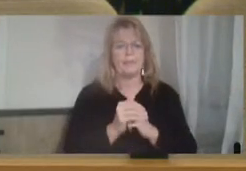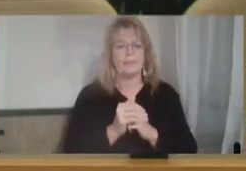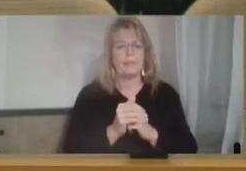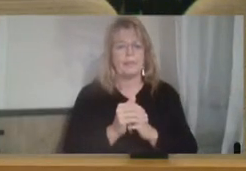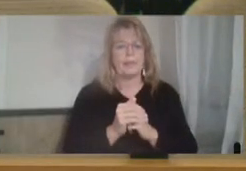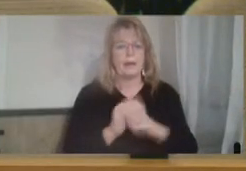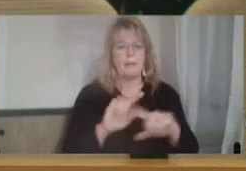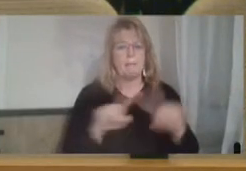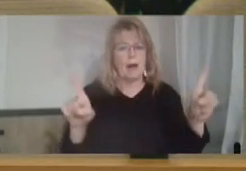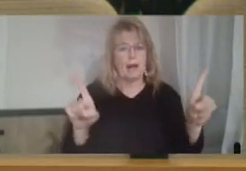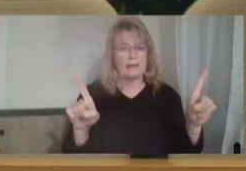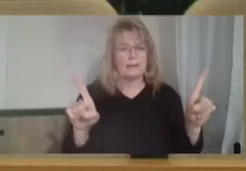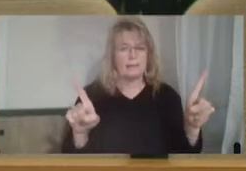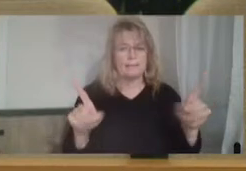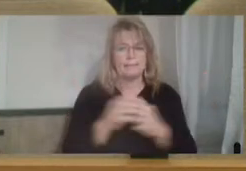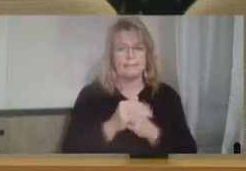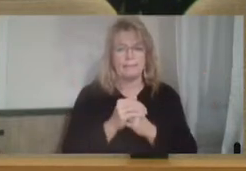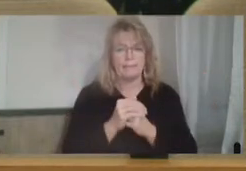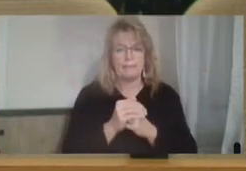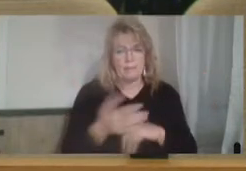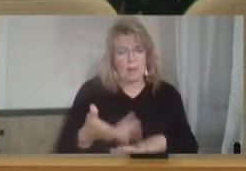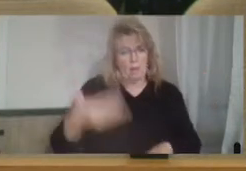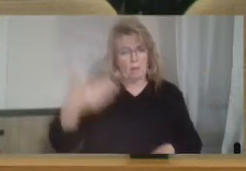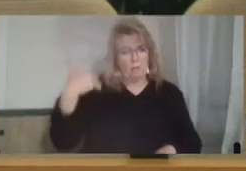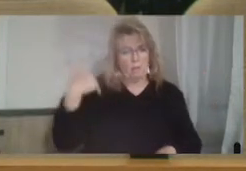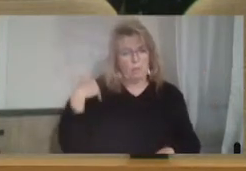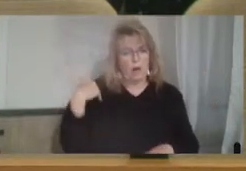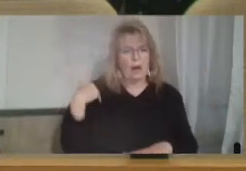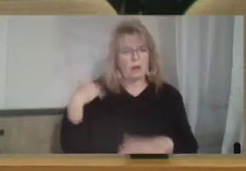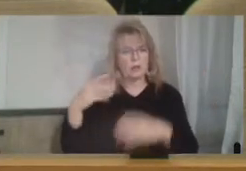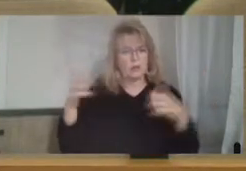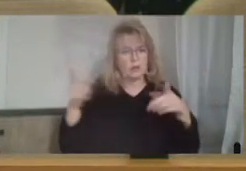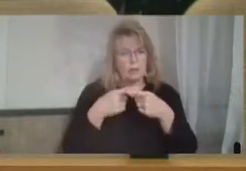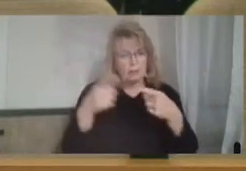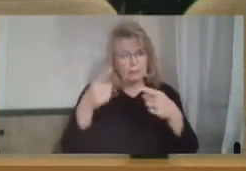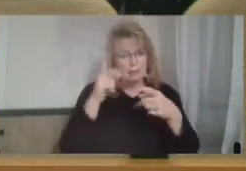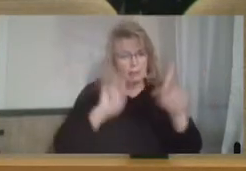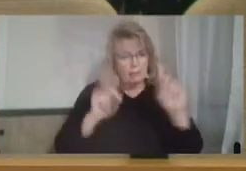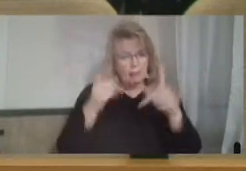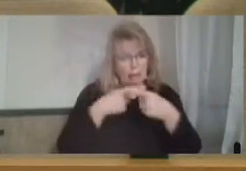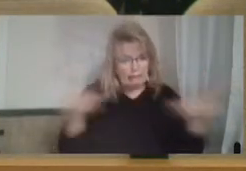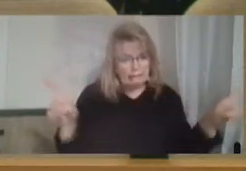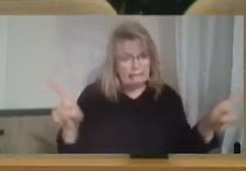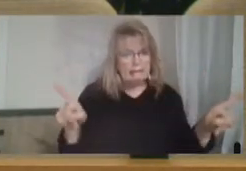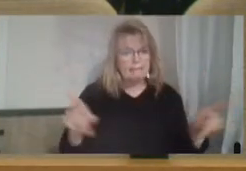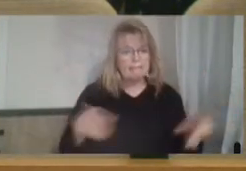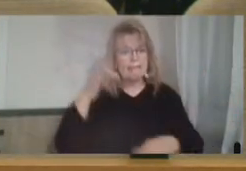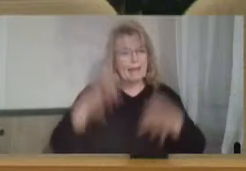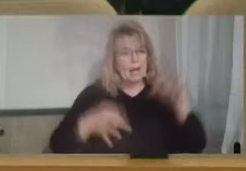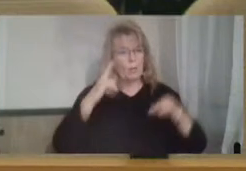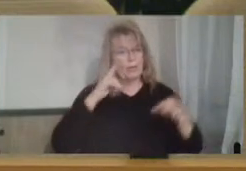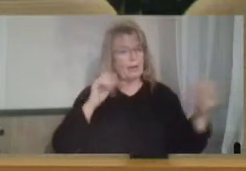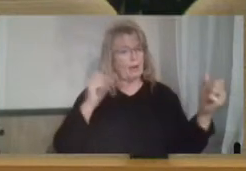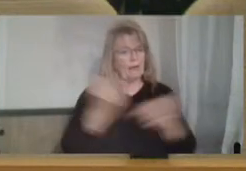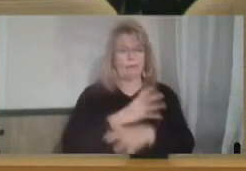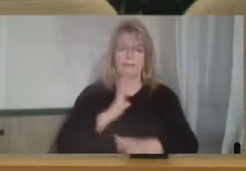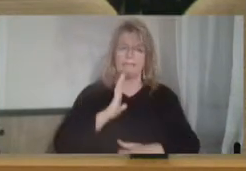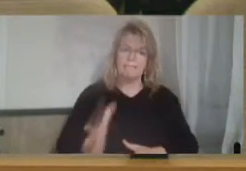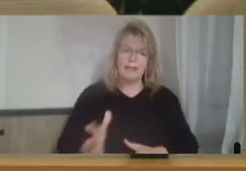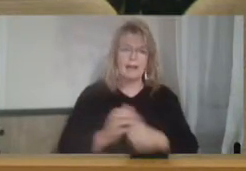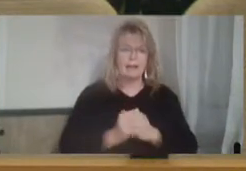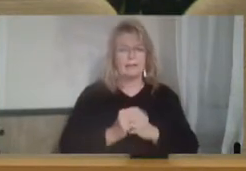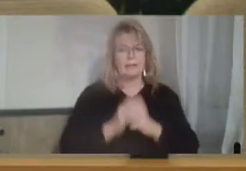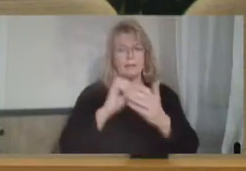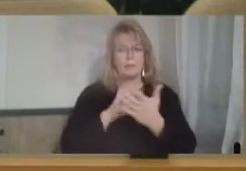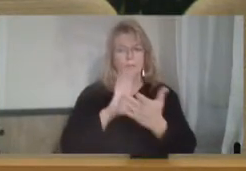But this was prior to the public hearing, and we thought all was good. We had it in writing that there was no